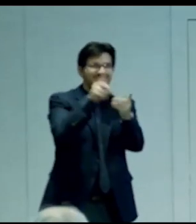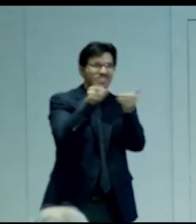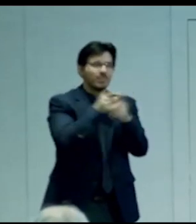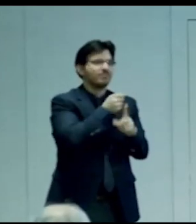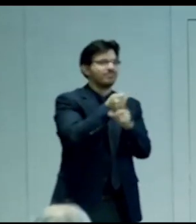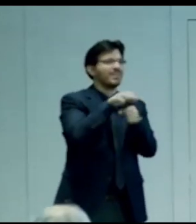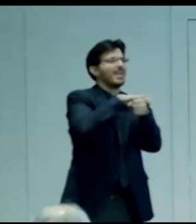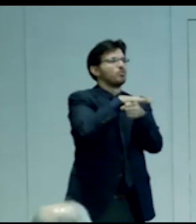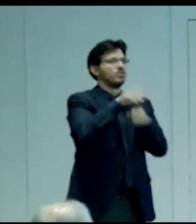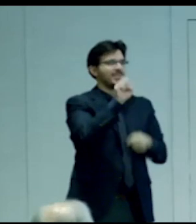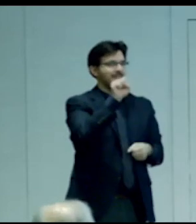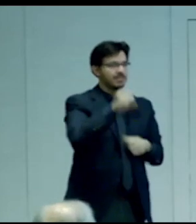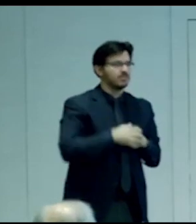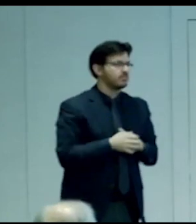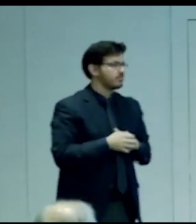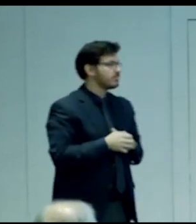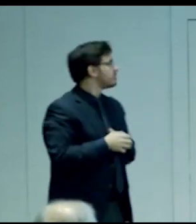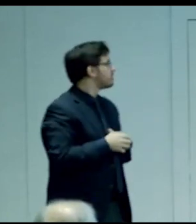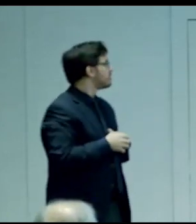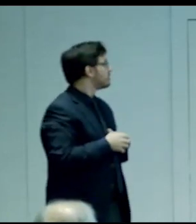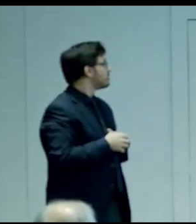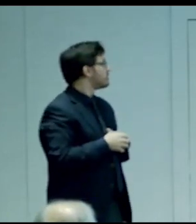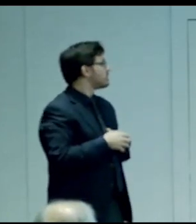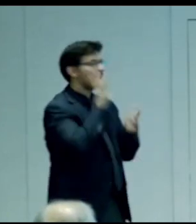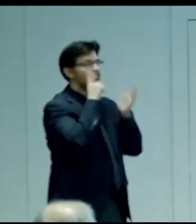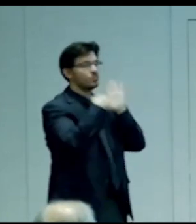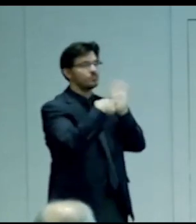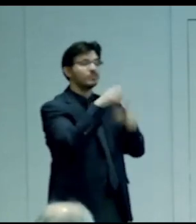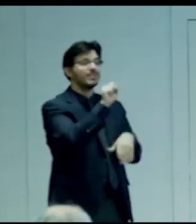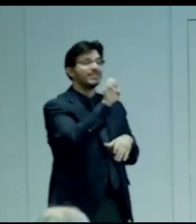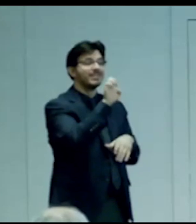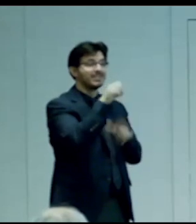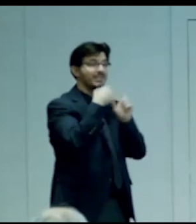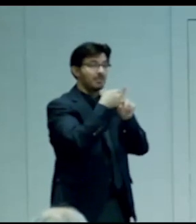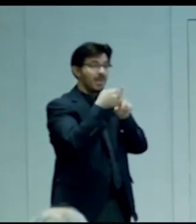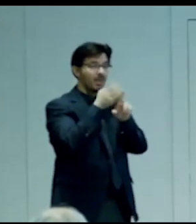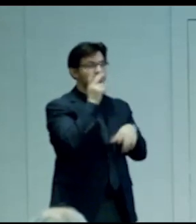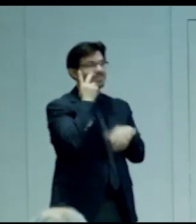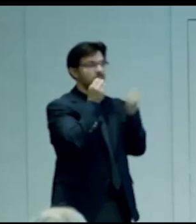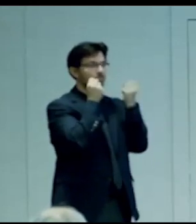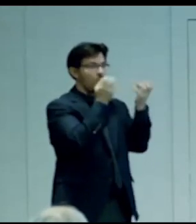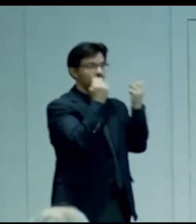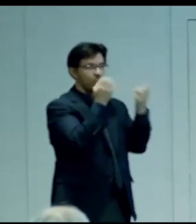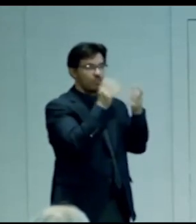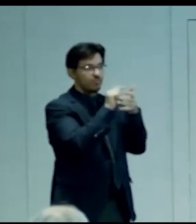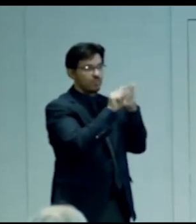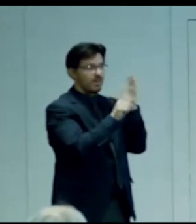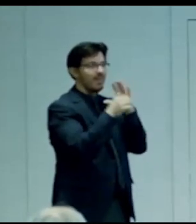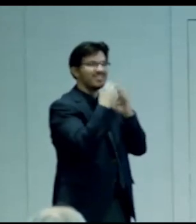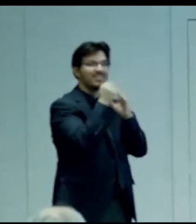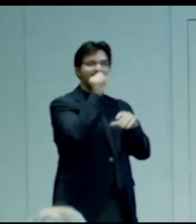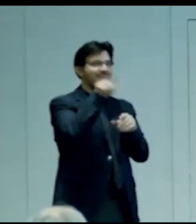some of the ways, like, for example, that SES impacts. You can see multiple things outside of just